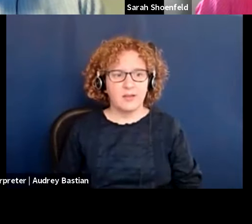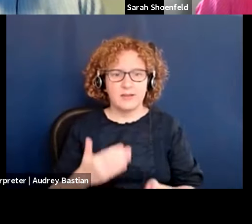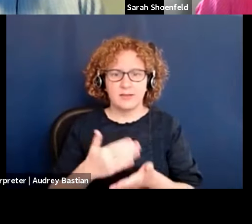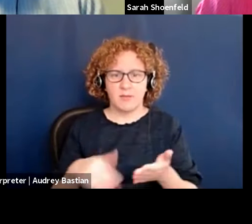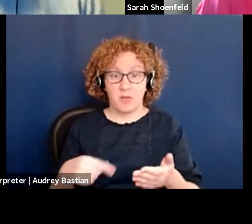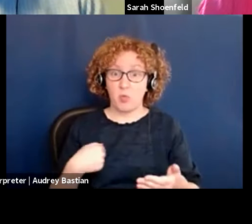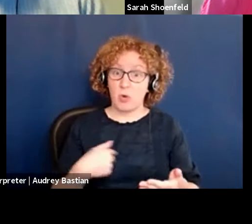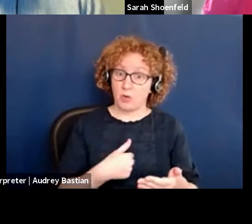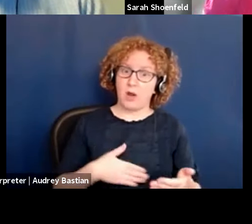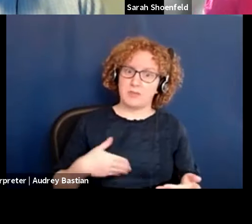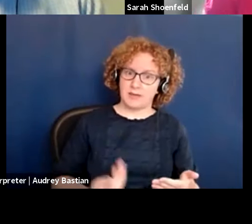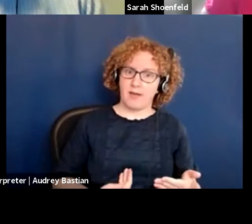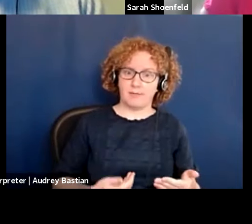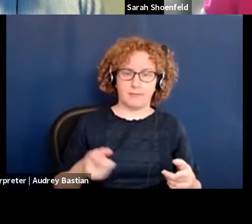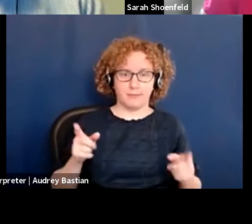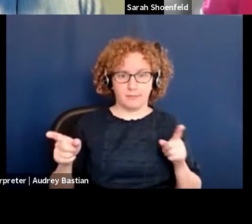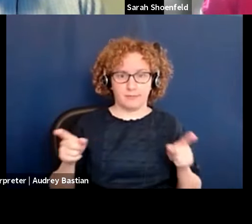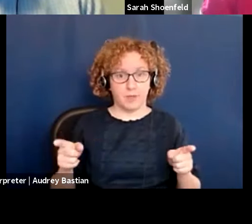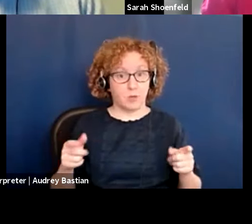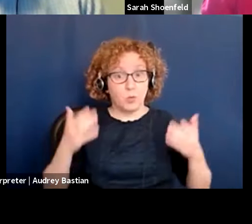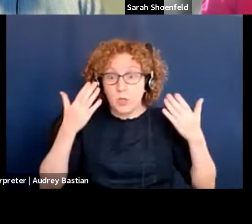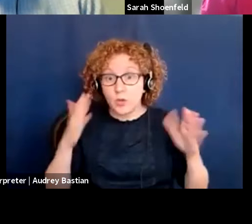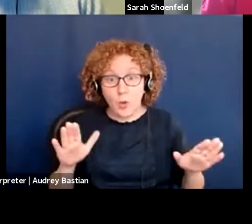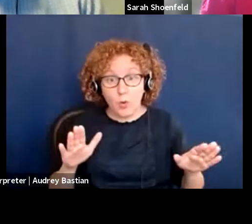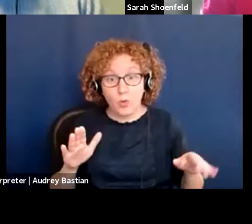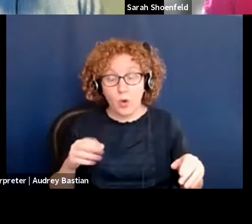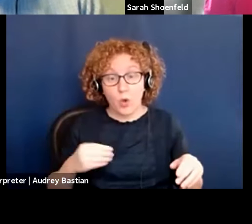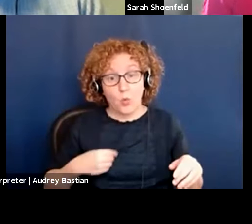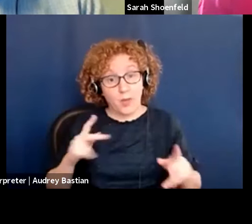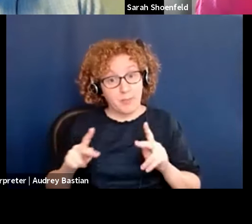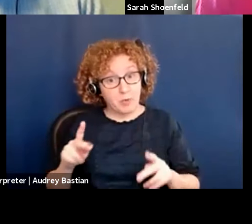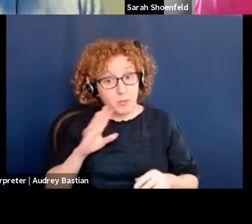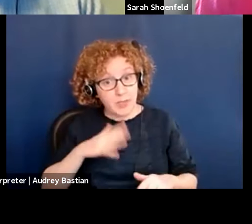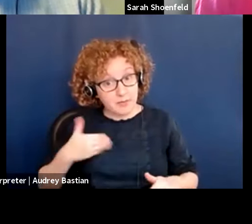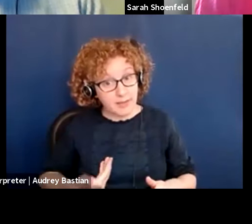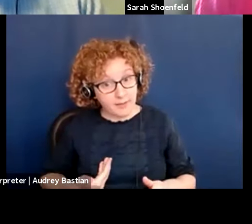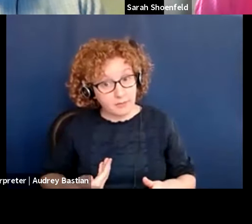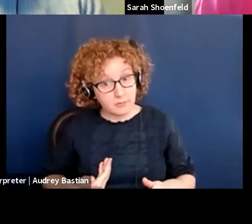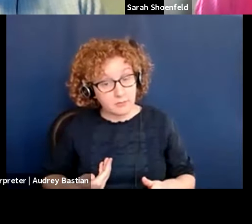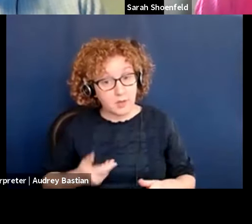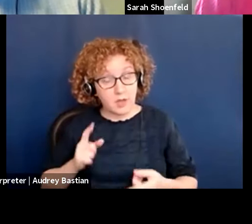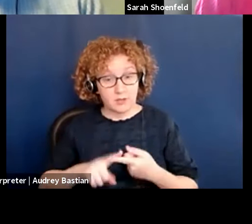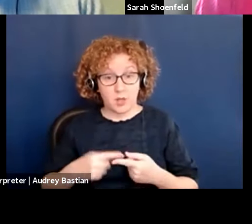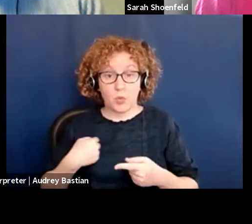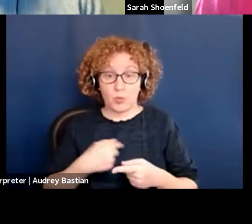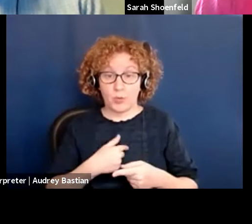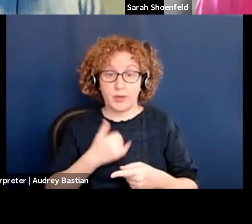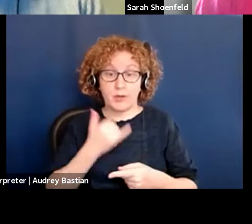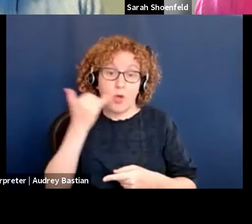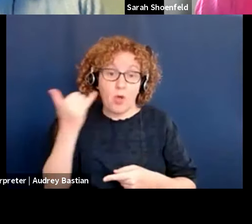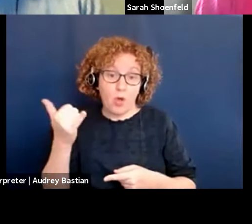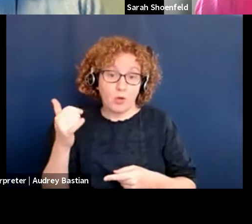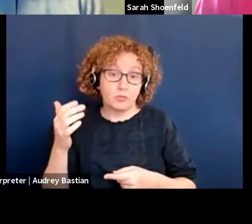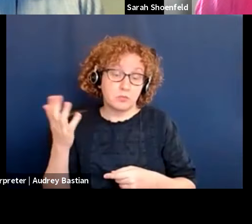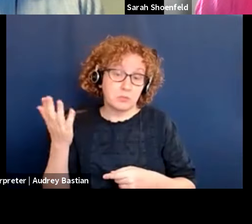were upset, and we didn't know that they were going to be upset or that they were upset until we called our officials in and